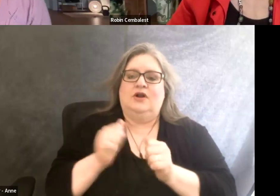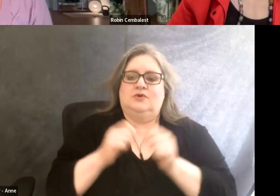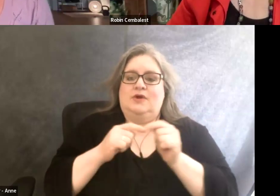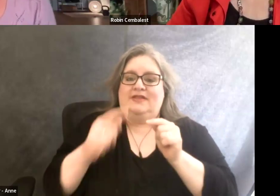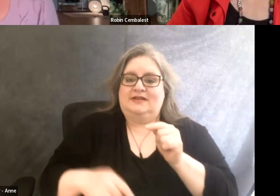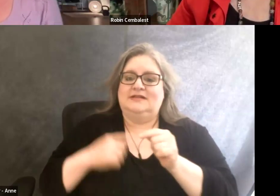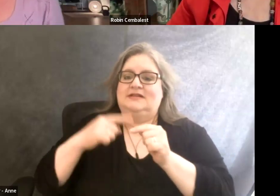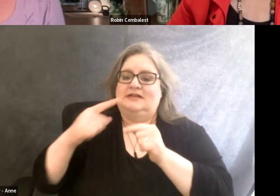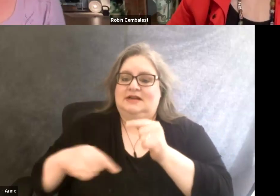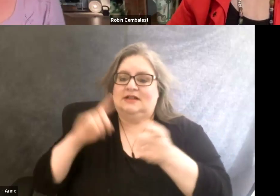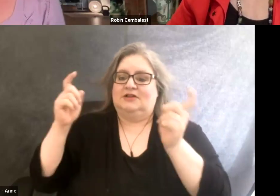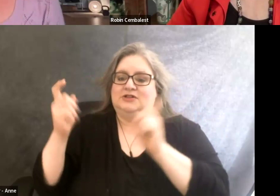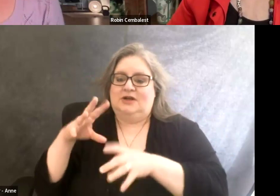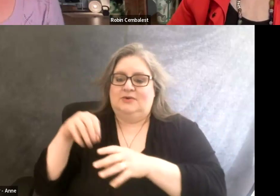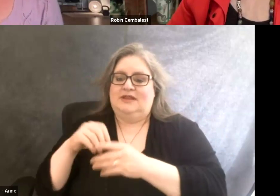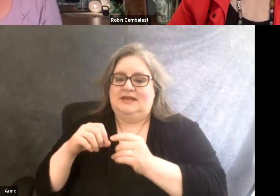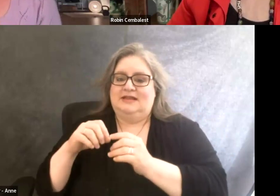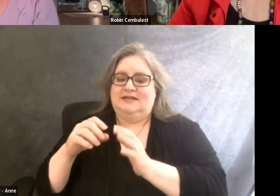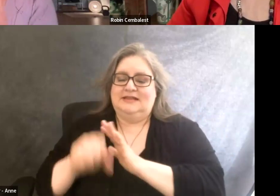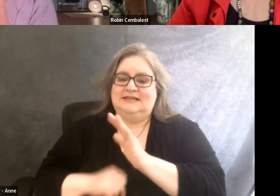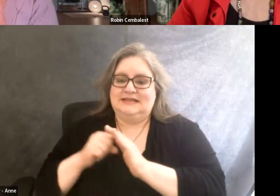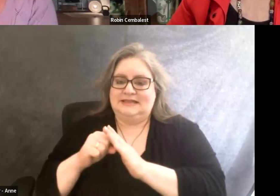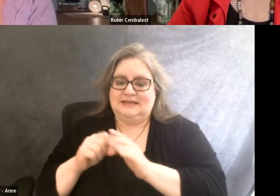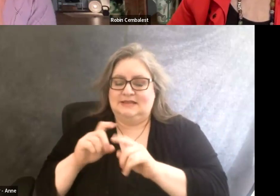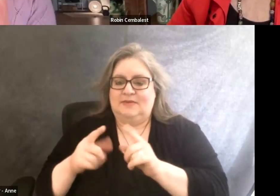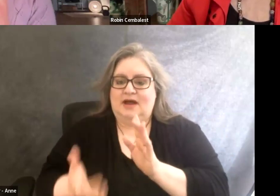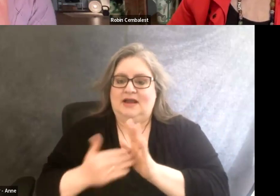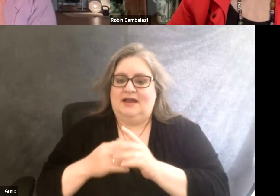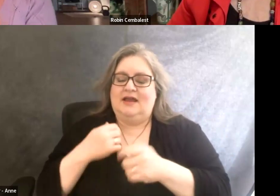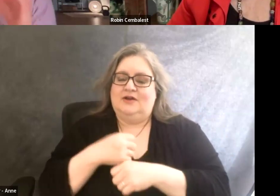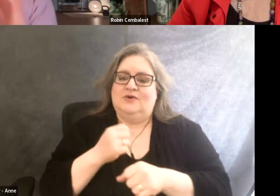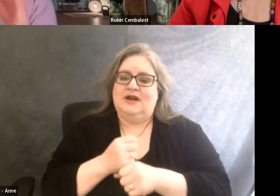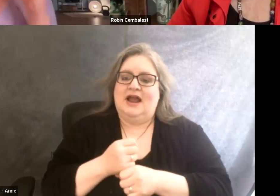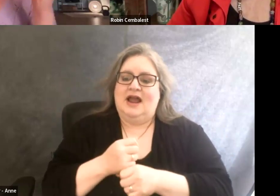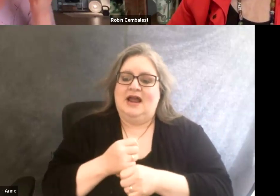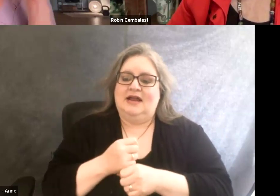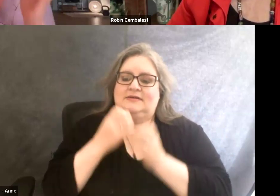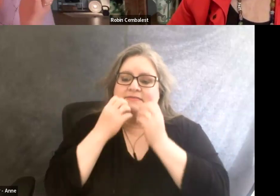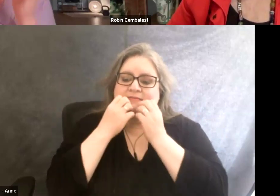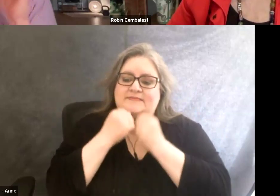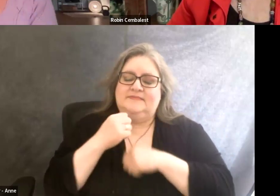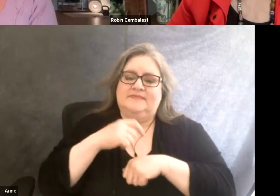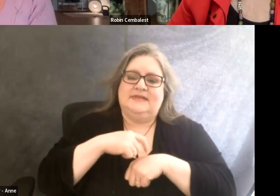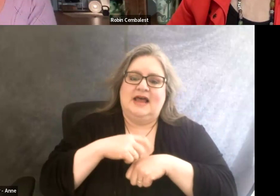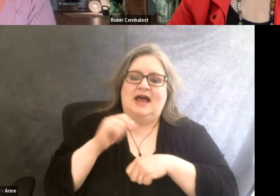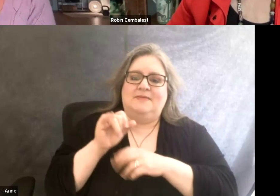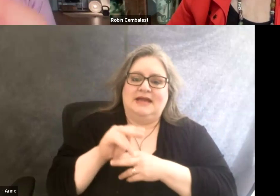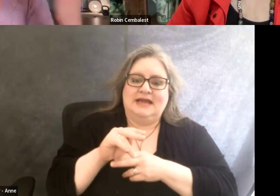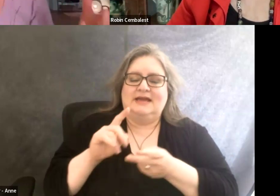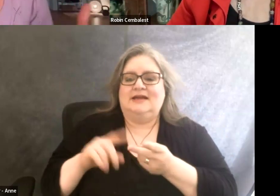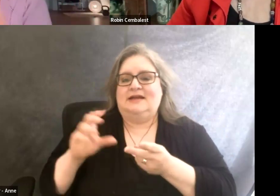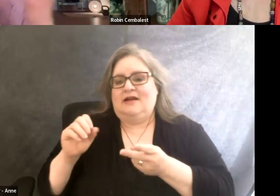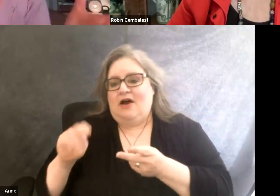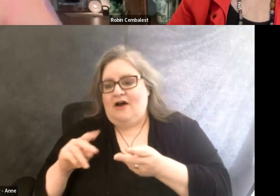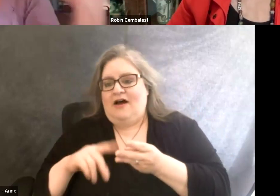of the seasons, but also creates sacred time in, time on, and time off. So